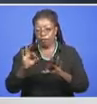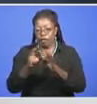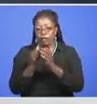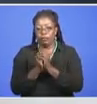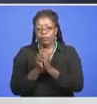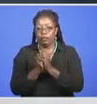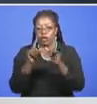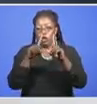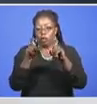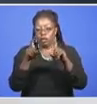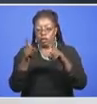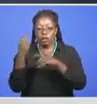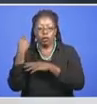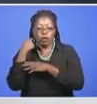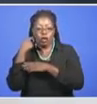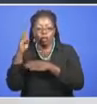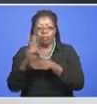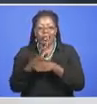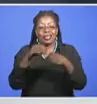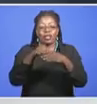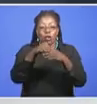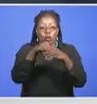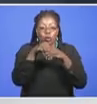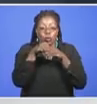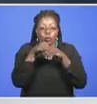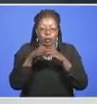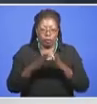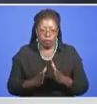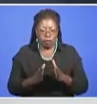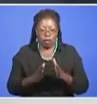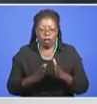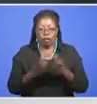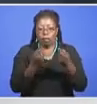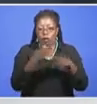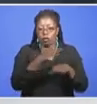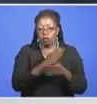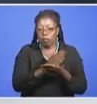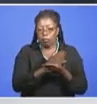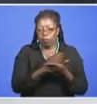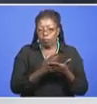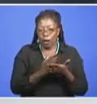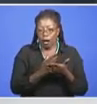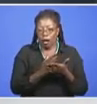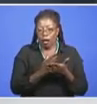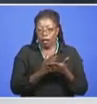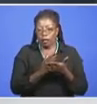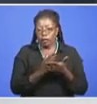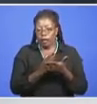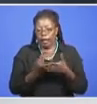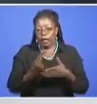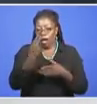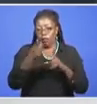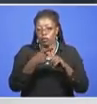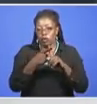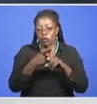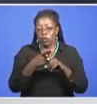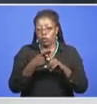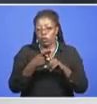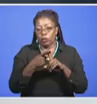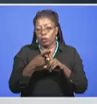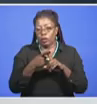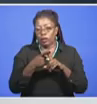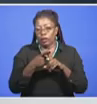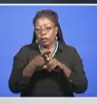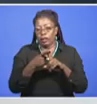Well, we heard business owners, grocers, for the most part, in the lead up to the implementation of VAT, talk about